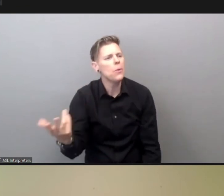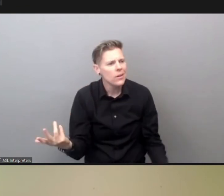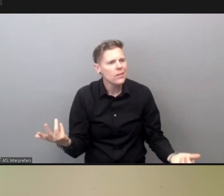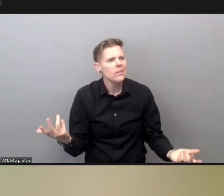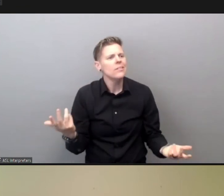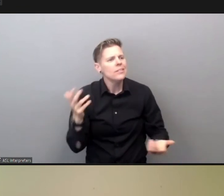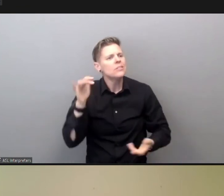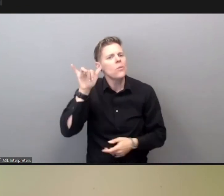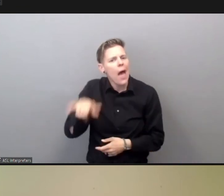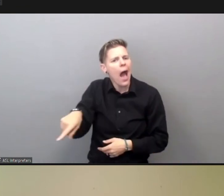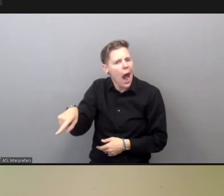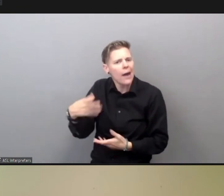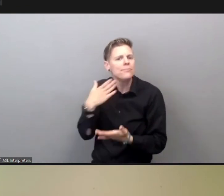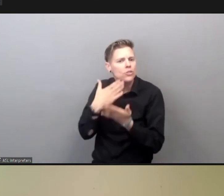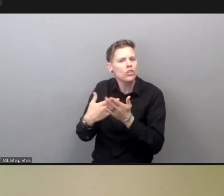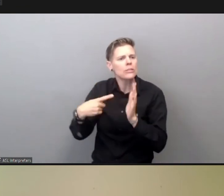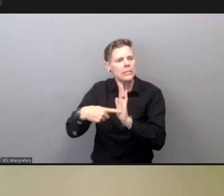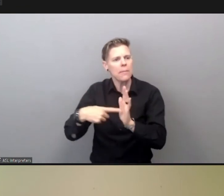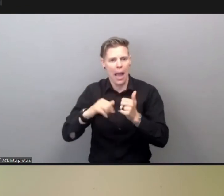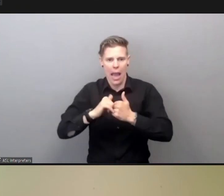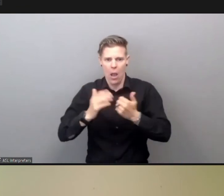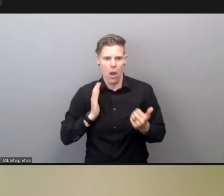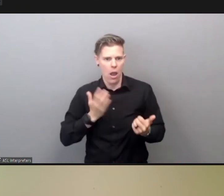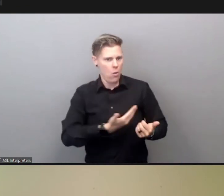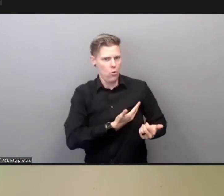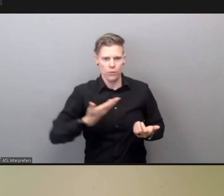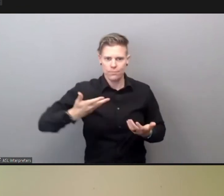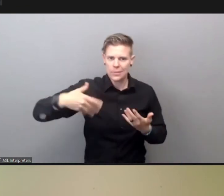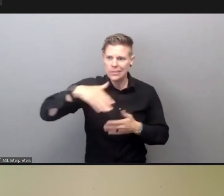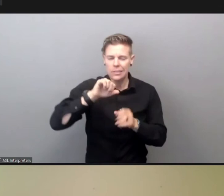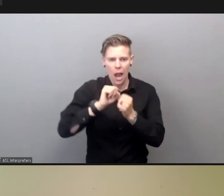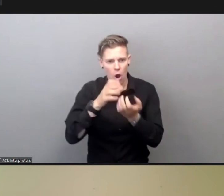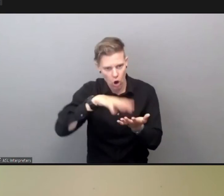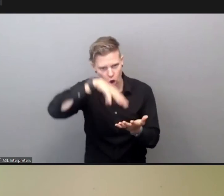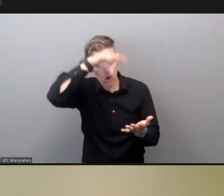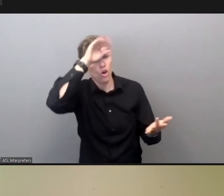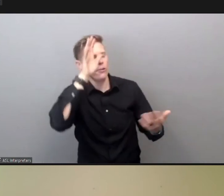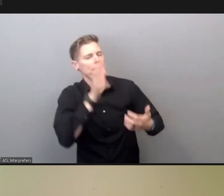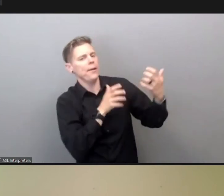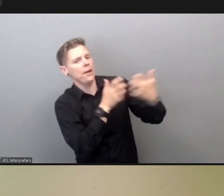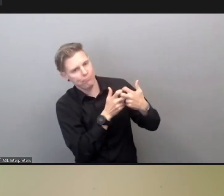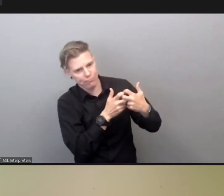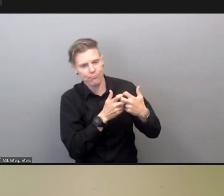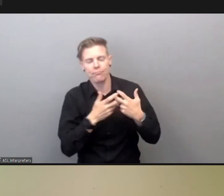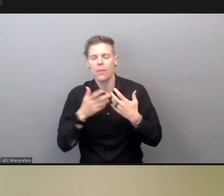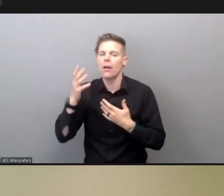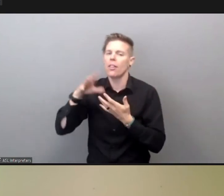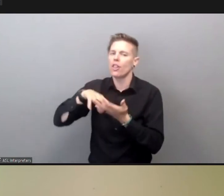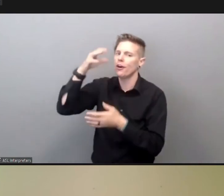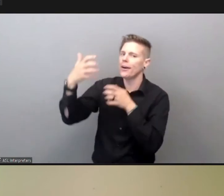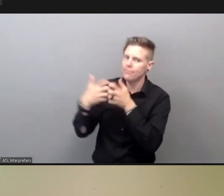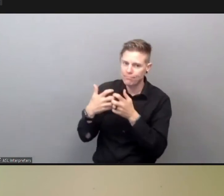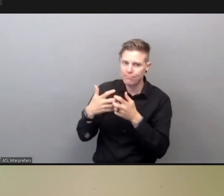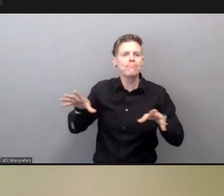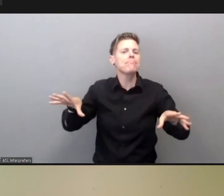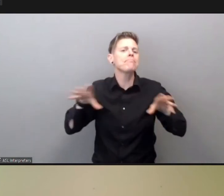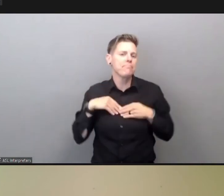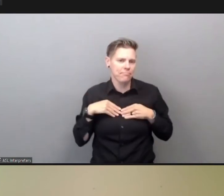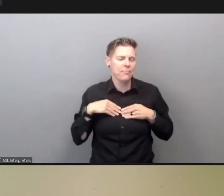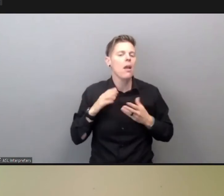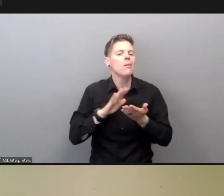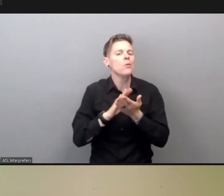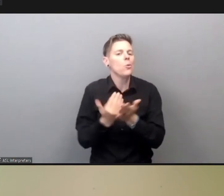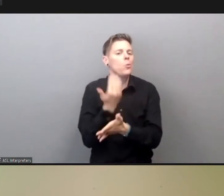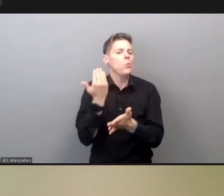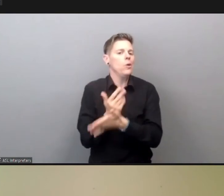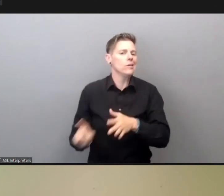as a society have learned to live with COVID. So I'm looking for a middle way that gets people back to work,